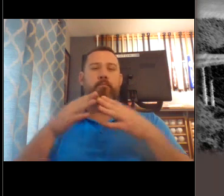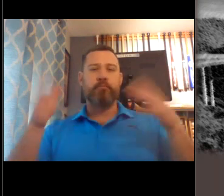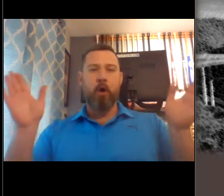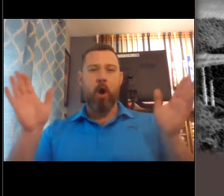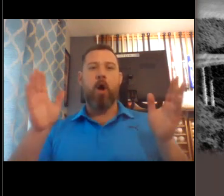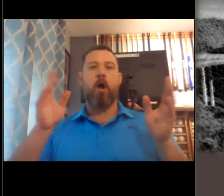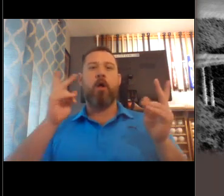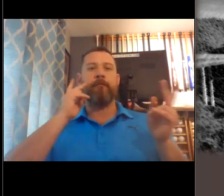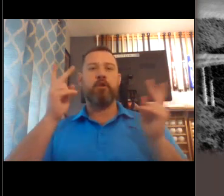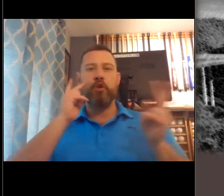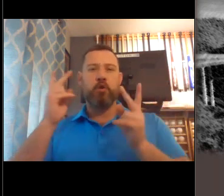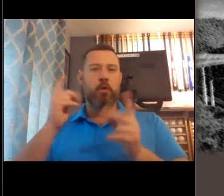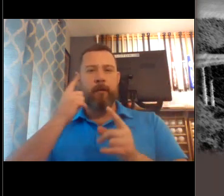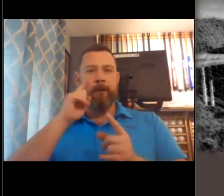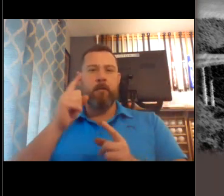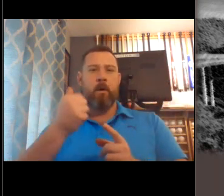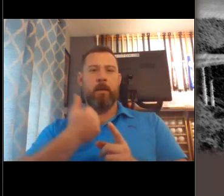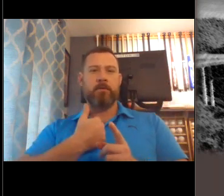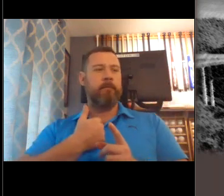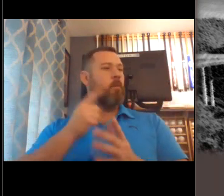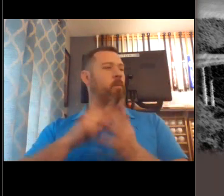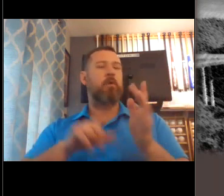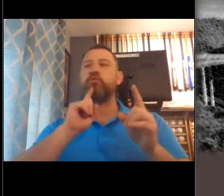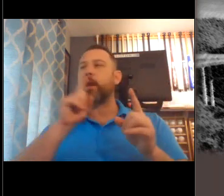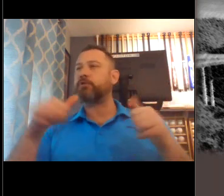to be able to see what the real challenges are when